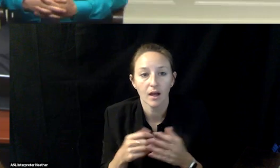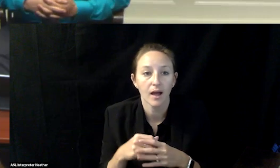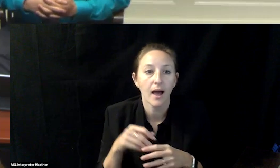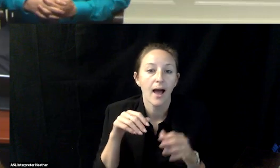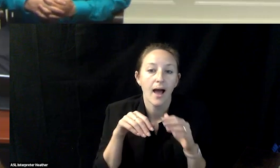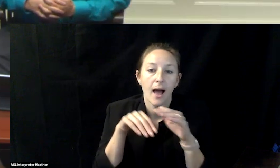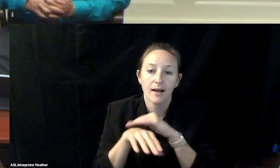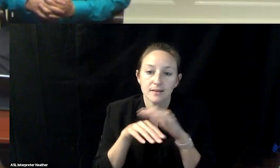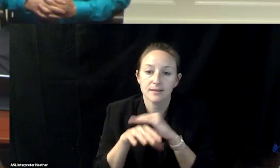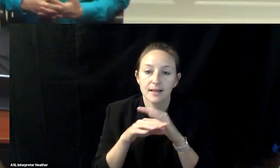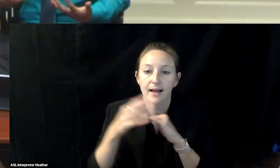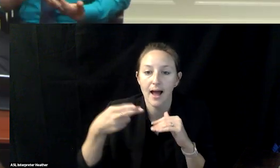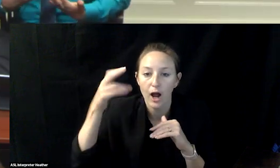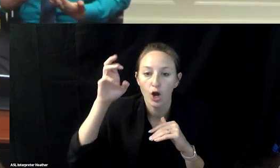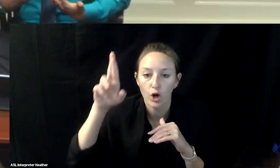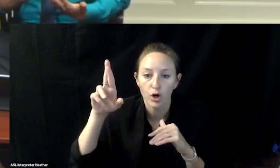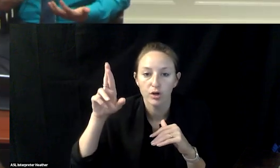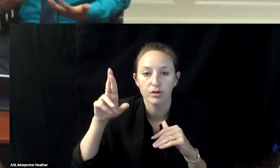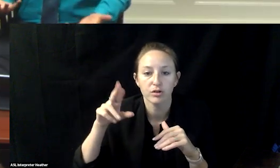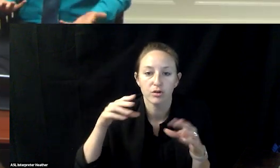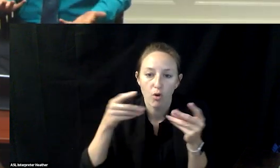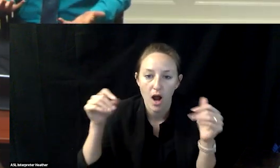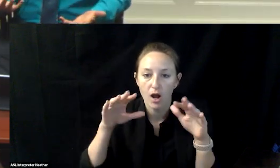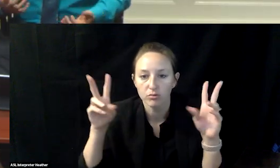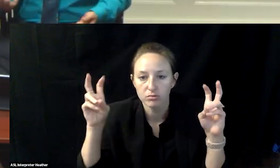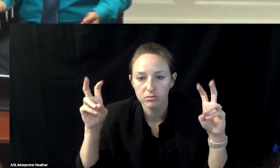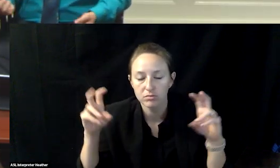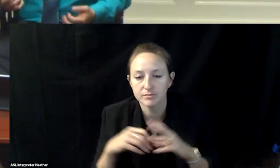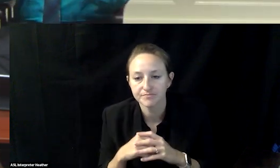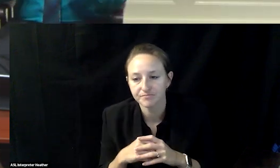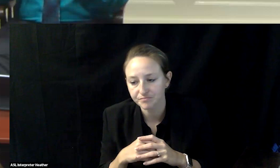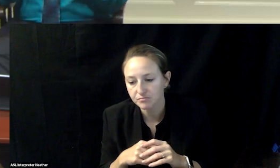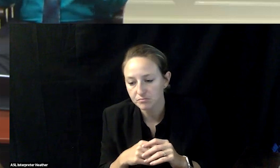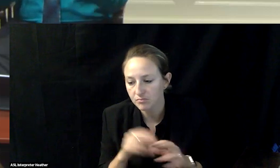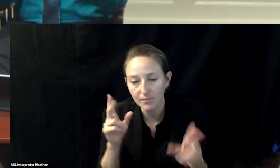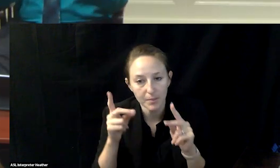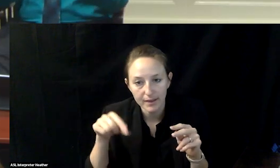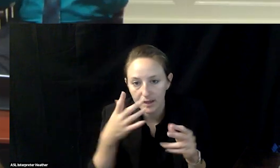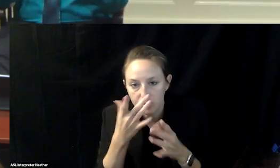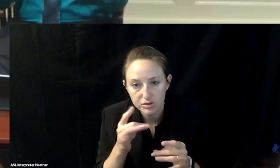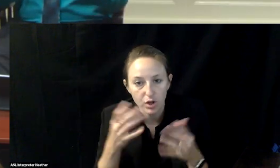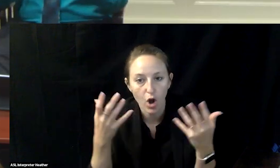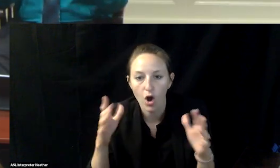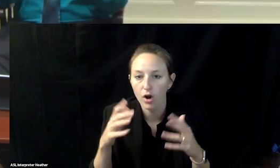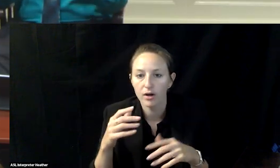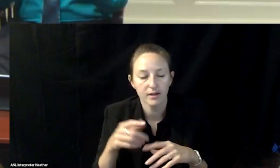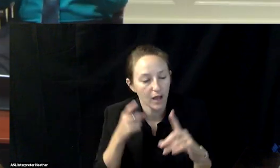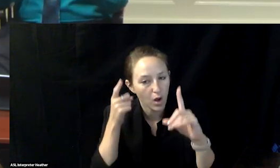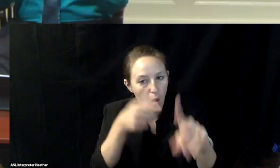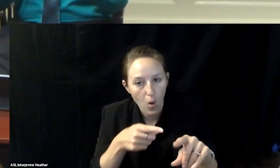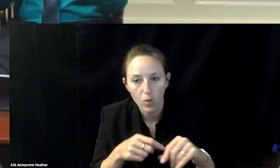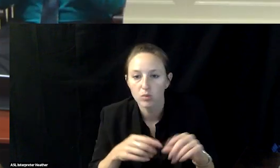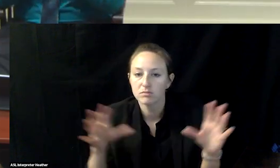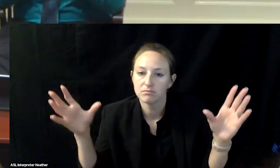like that, where it's people interested that are already interested in what you're doing, and they go to those kind of things to meet people and to